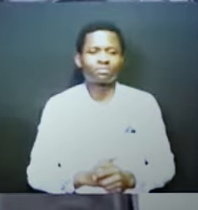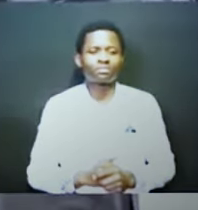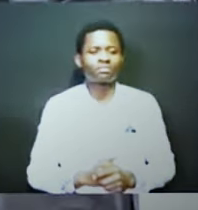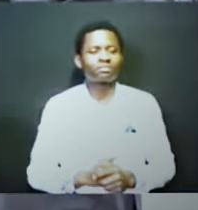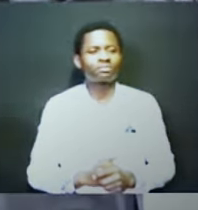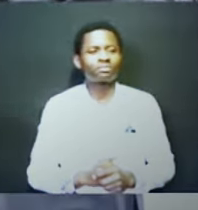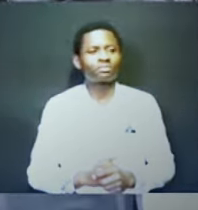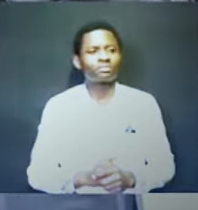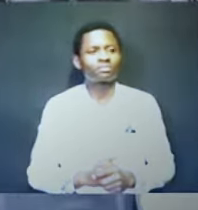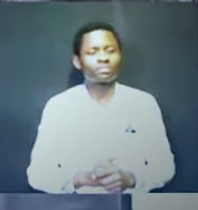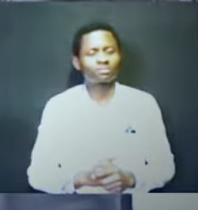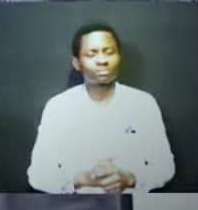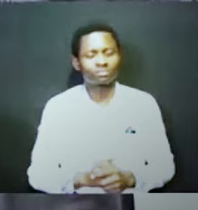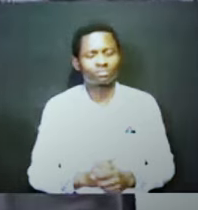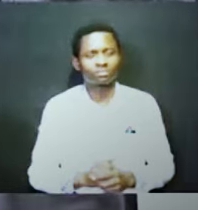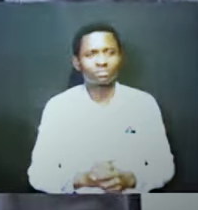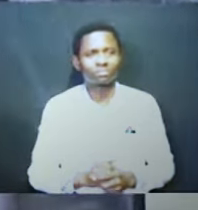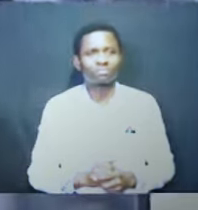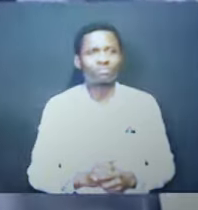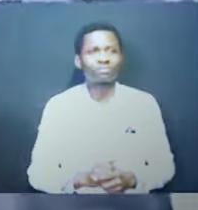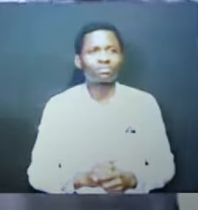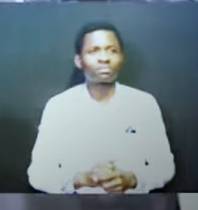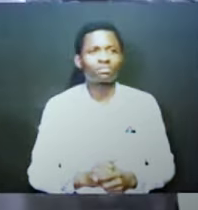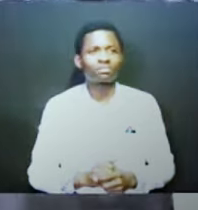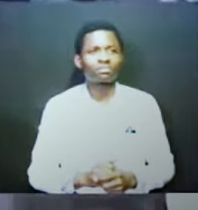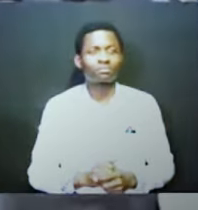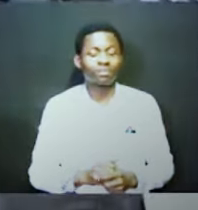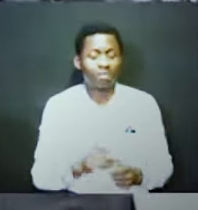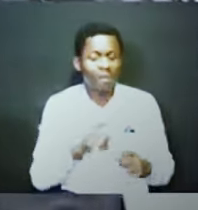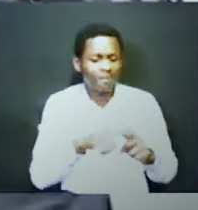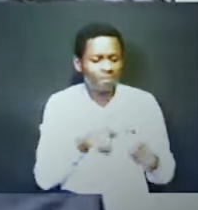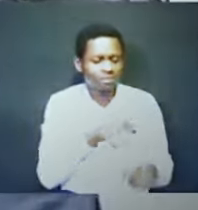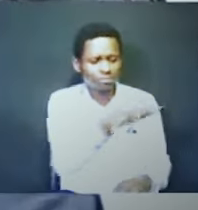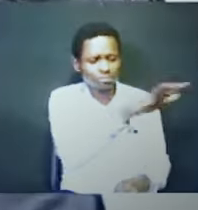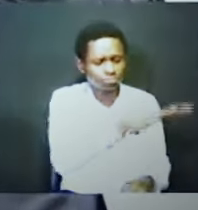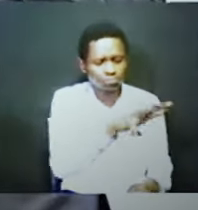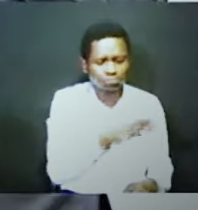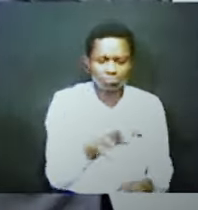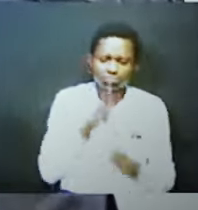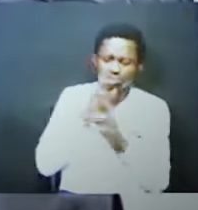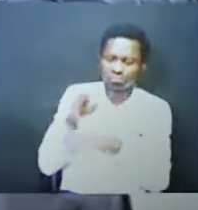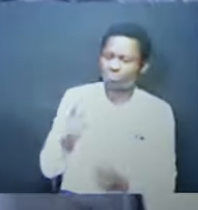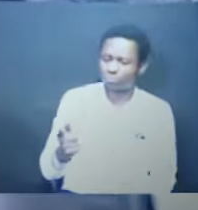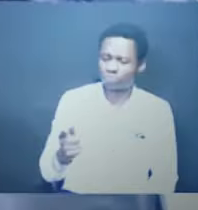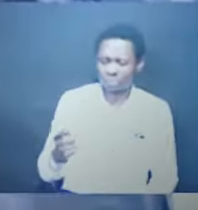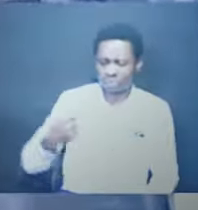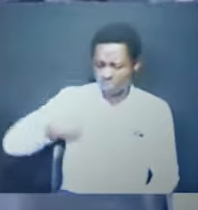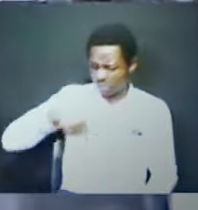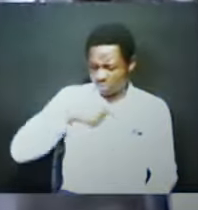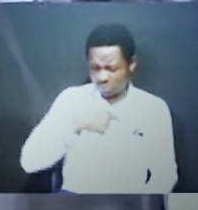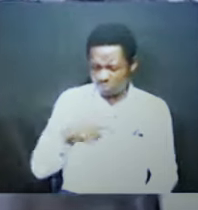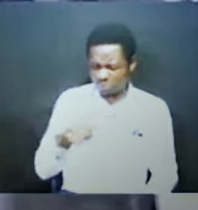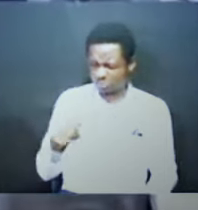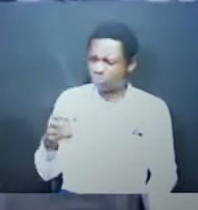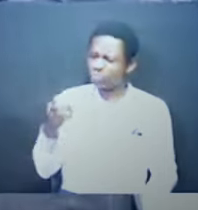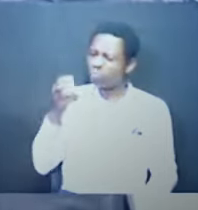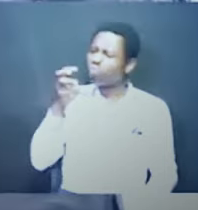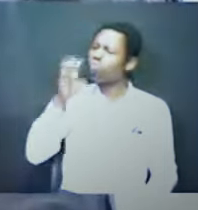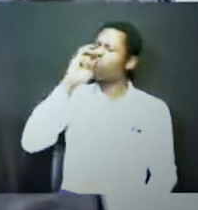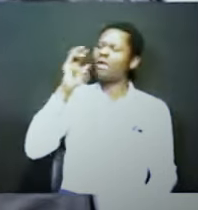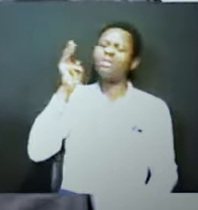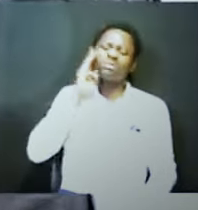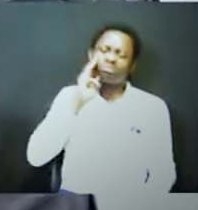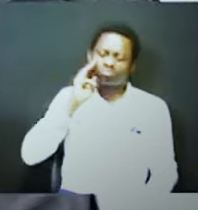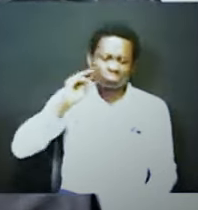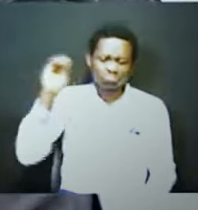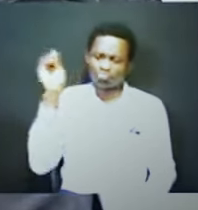But they replied, we do not drink wine because